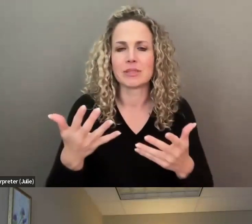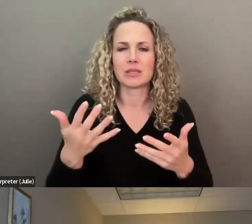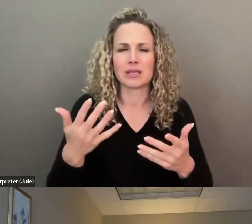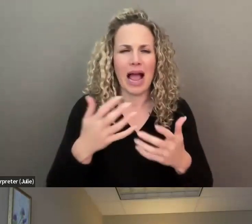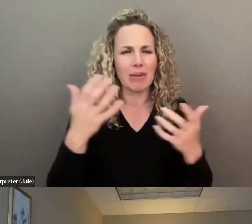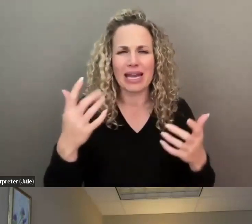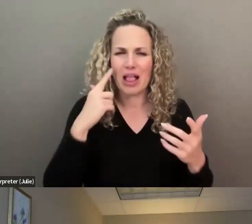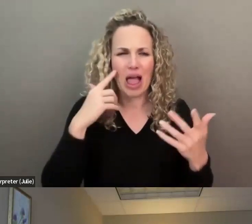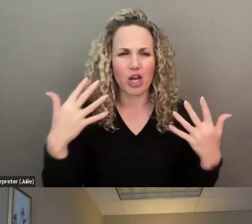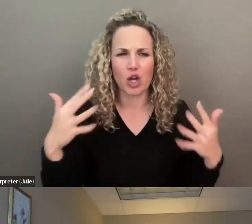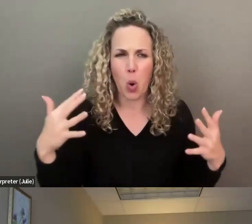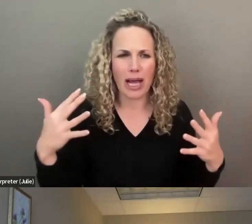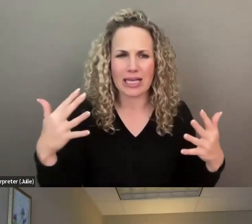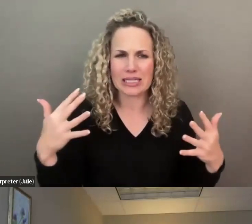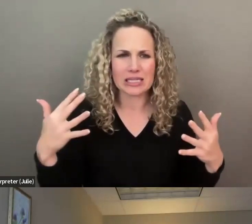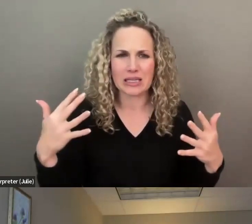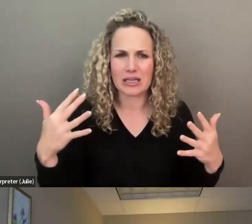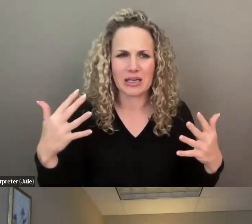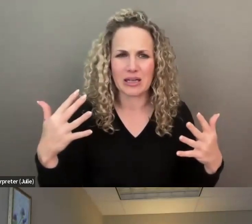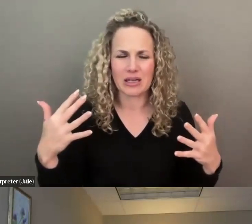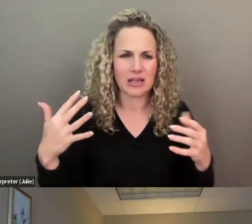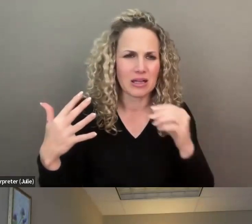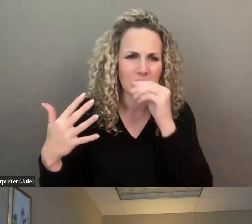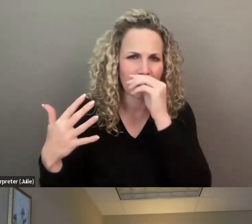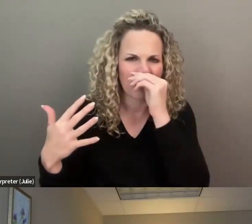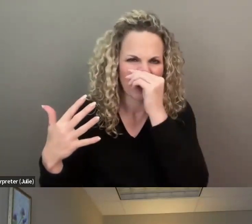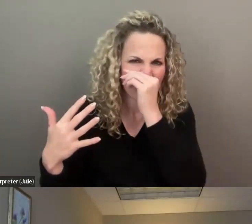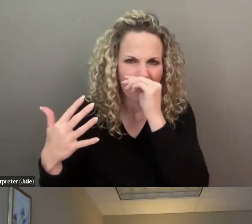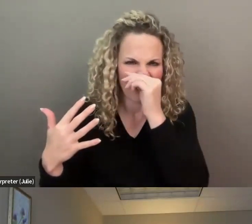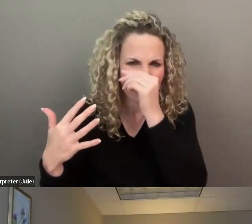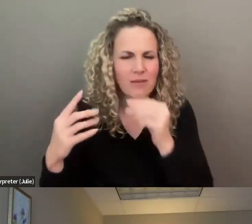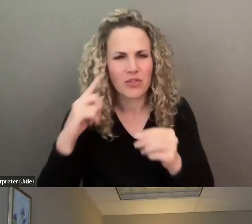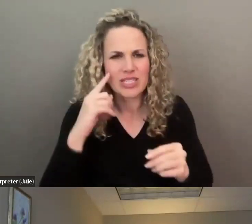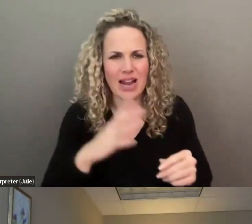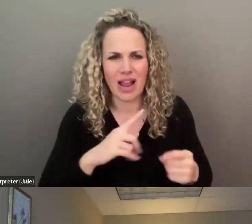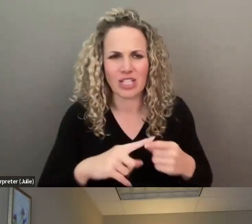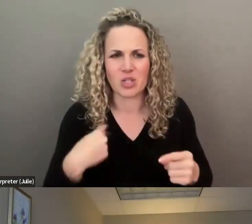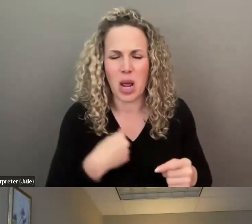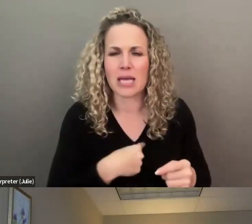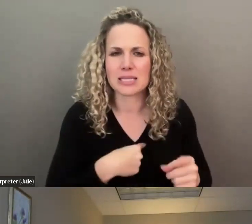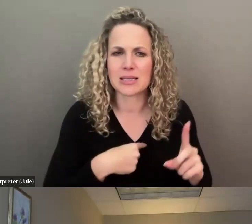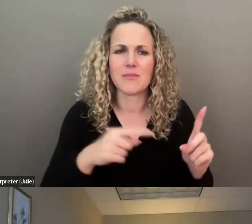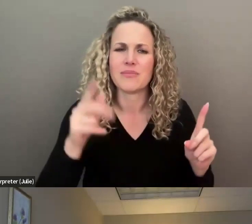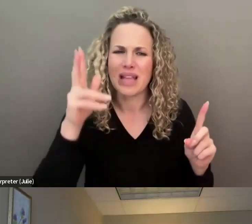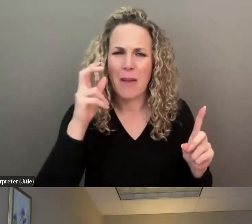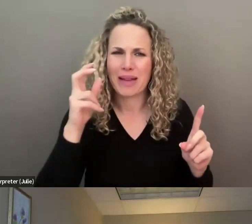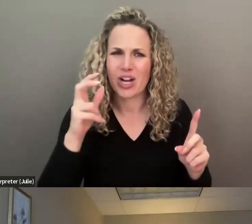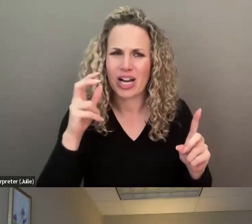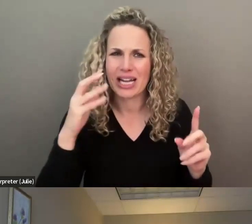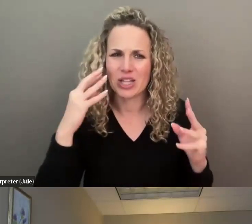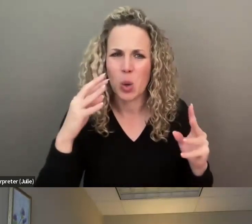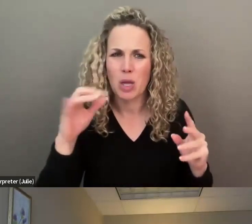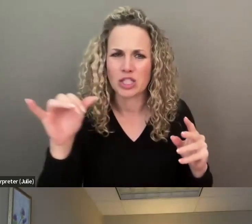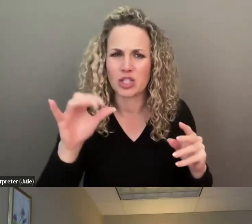bunch of feedback. I don't know if that's me or not, but you sound fine to us. Okay. You know what? I'm hearing the feedback as well. I think it's